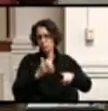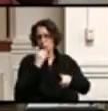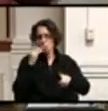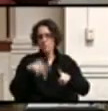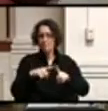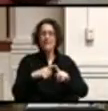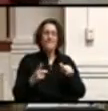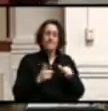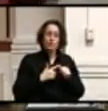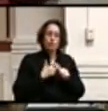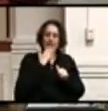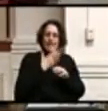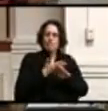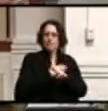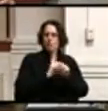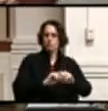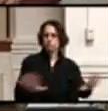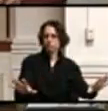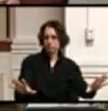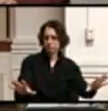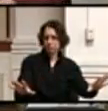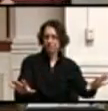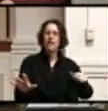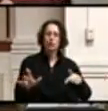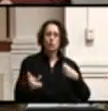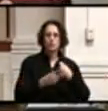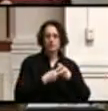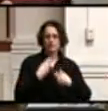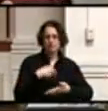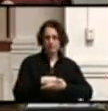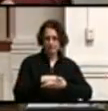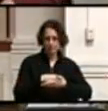as much, spend as much energy to heat the air.